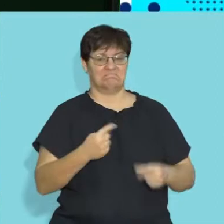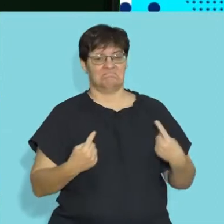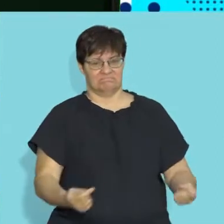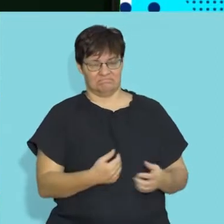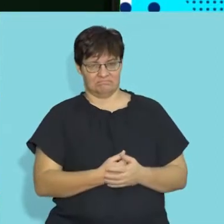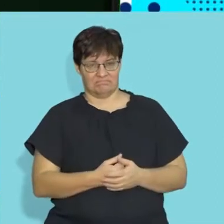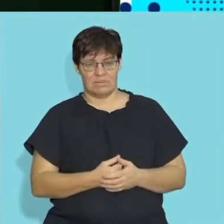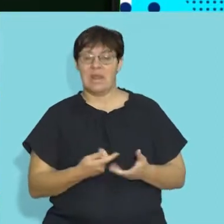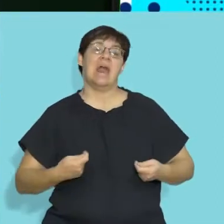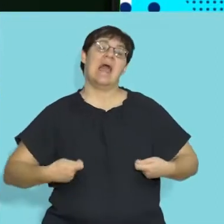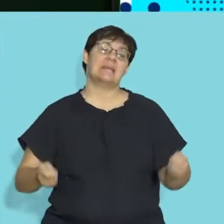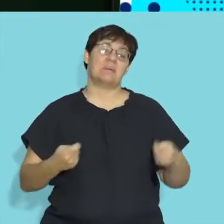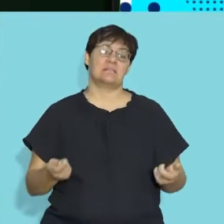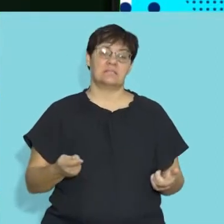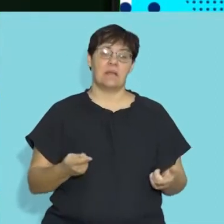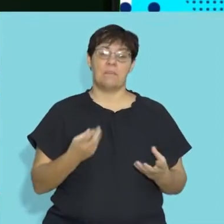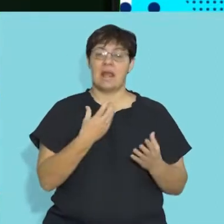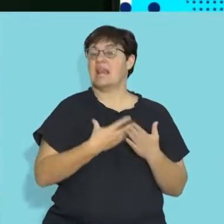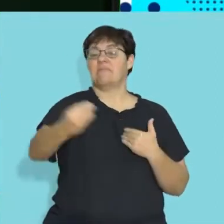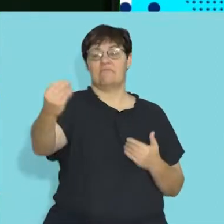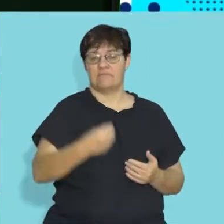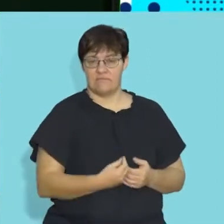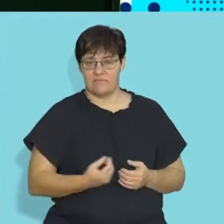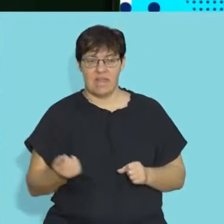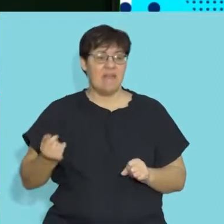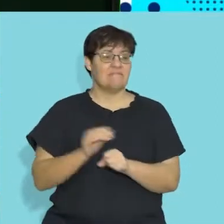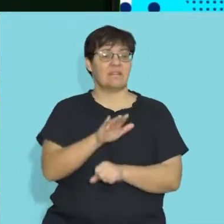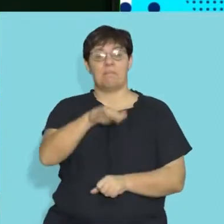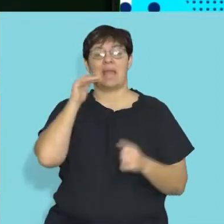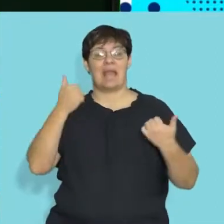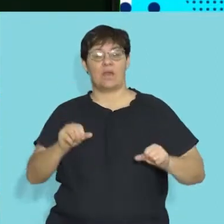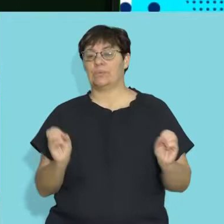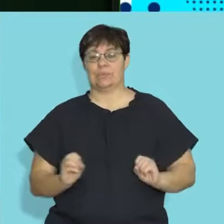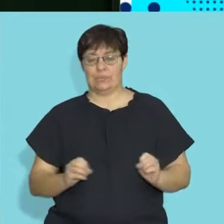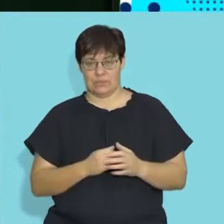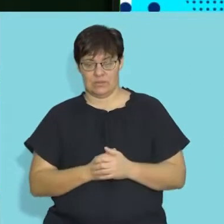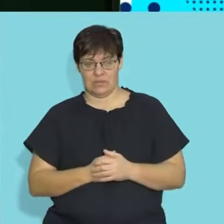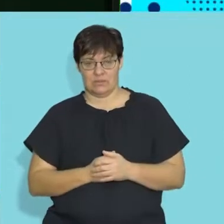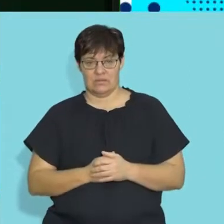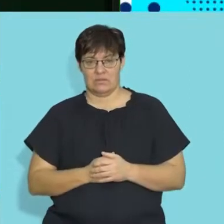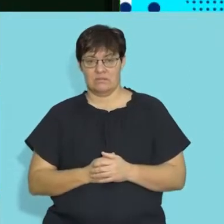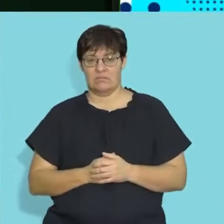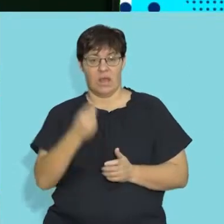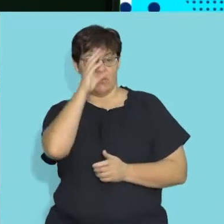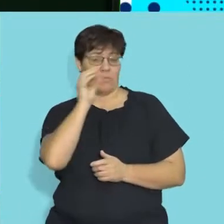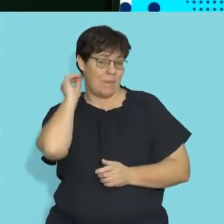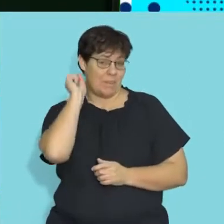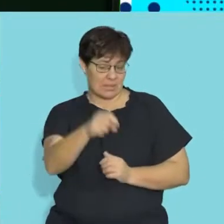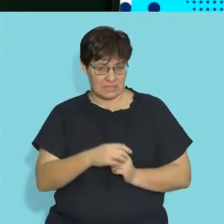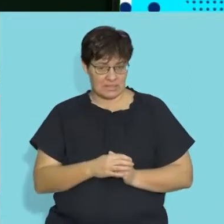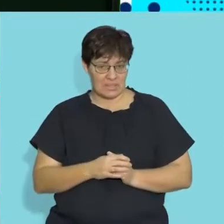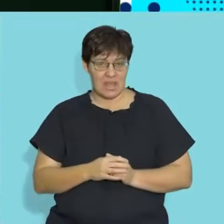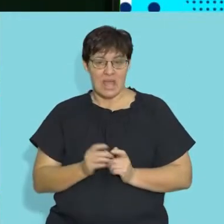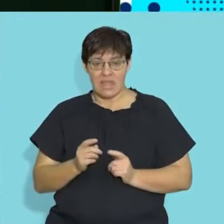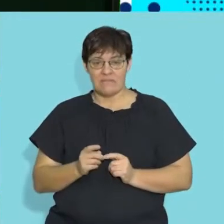no expense in terms of money leaving. It doesn't affect the bank account. Therefore, what you need to remember is whenever you're